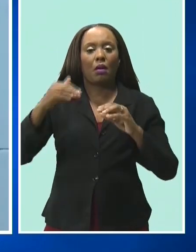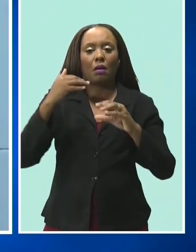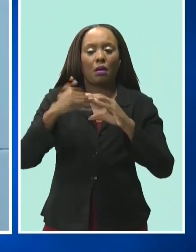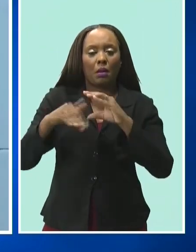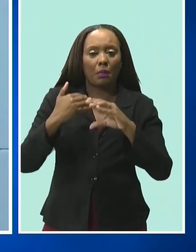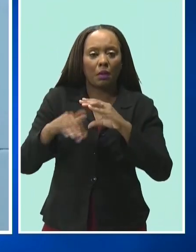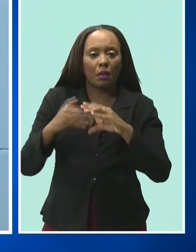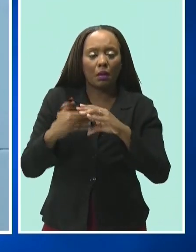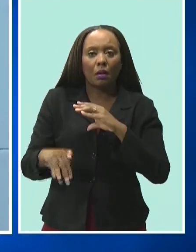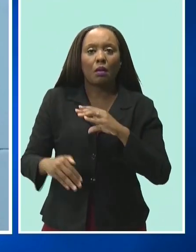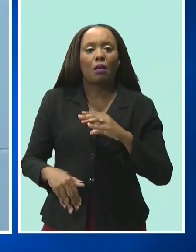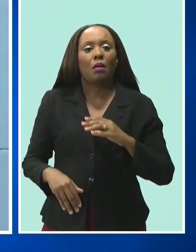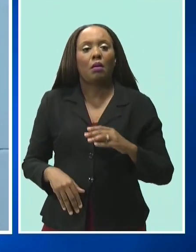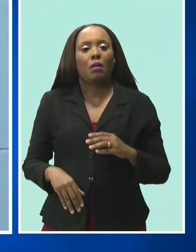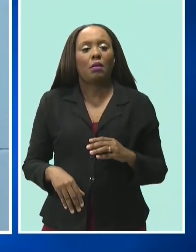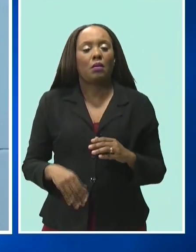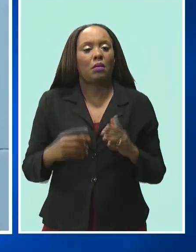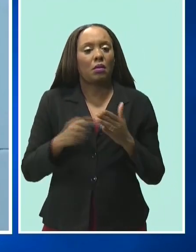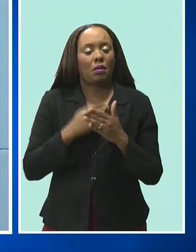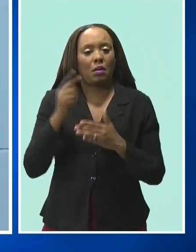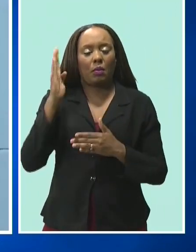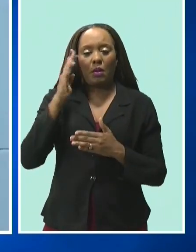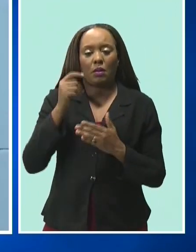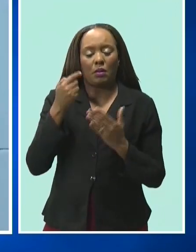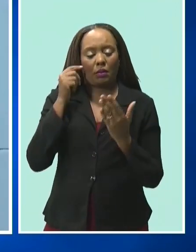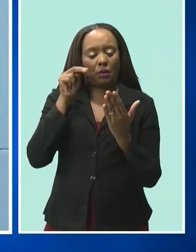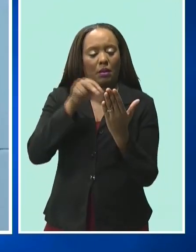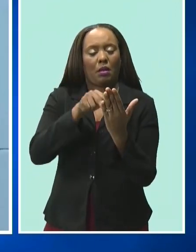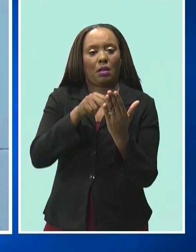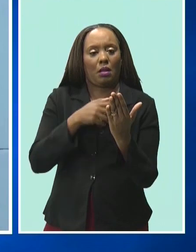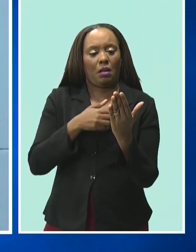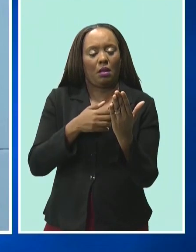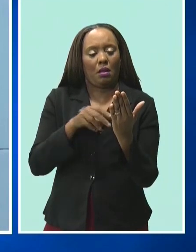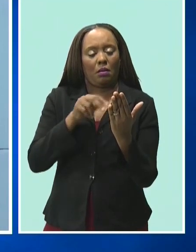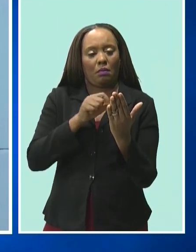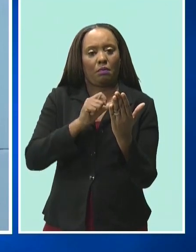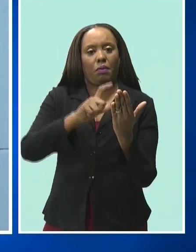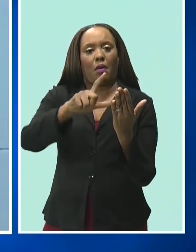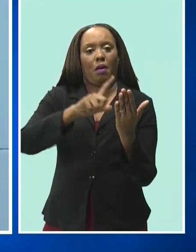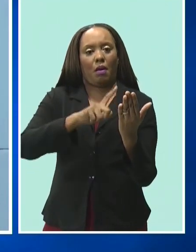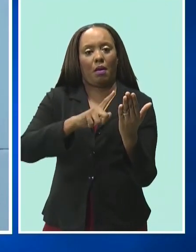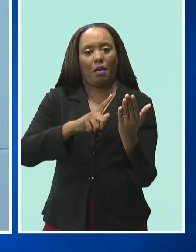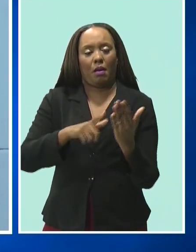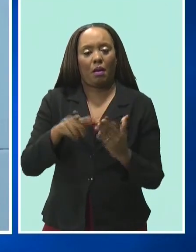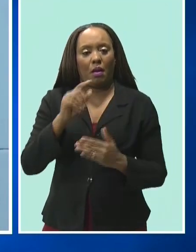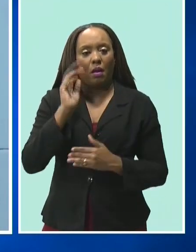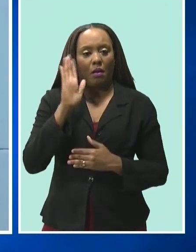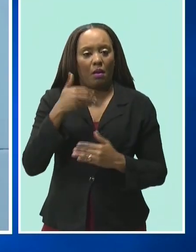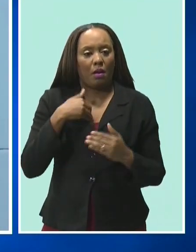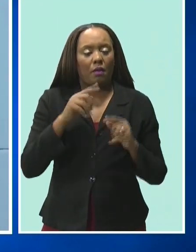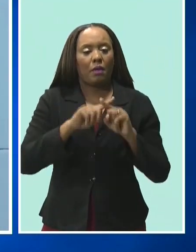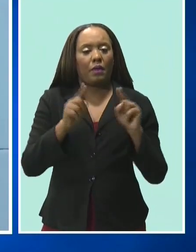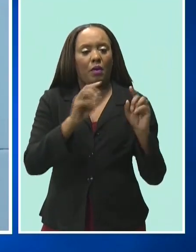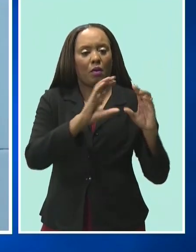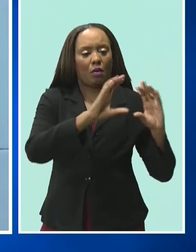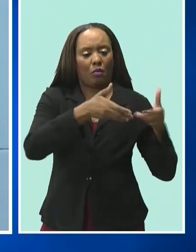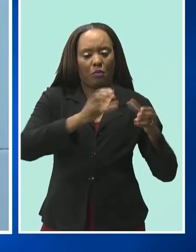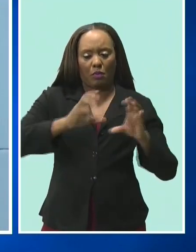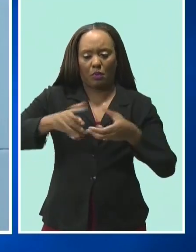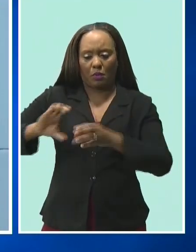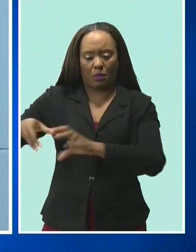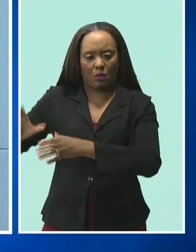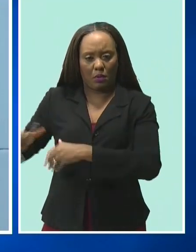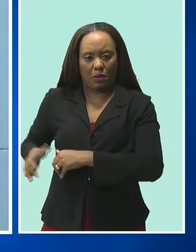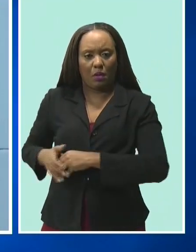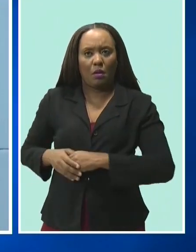runner just come in and give you a message. And you will be broken up into different groups. And these groups